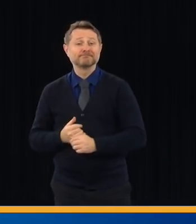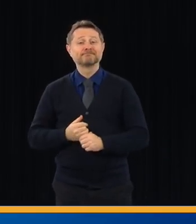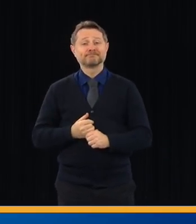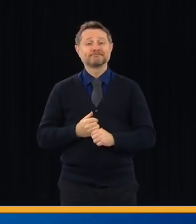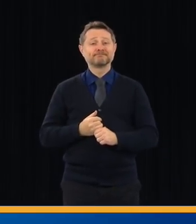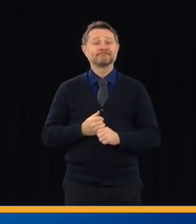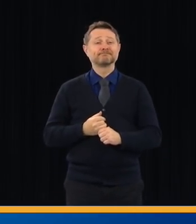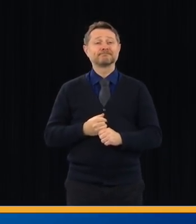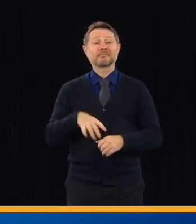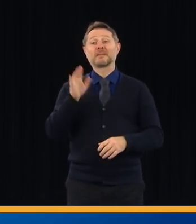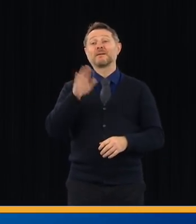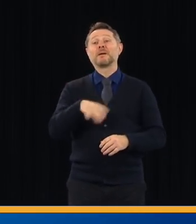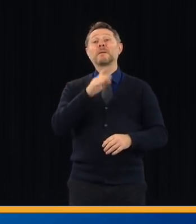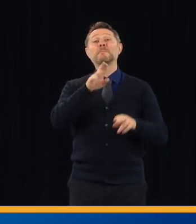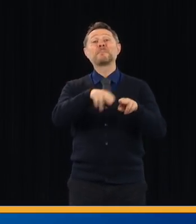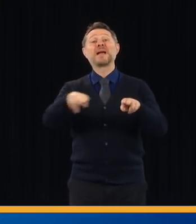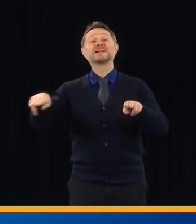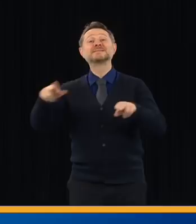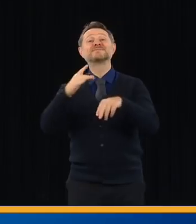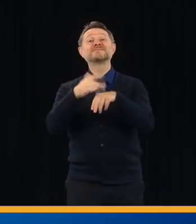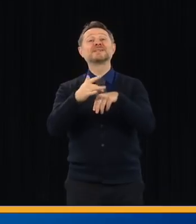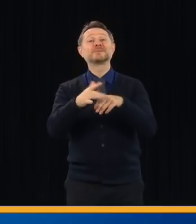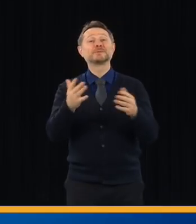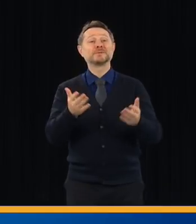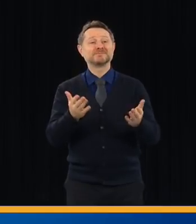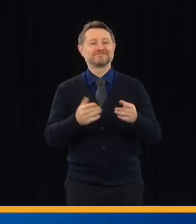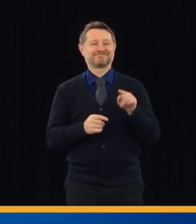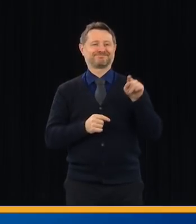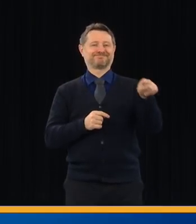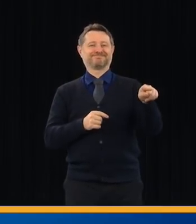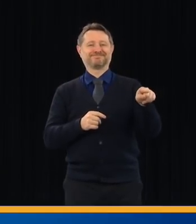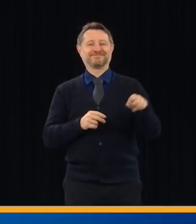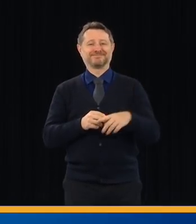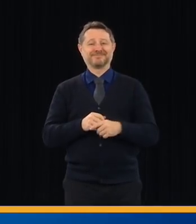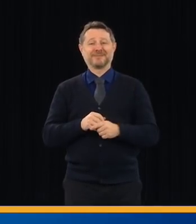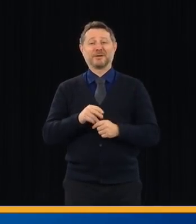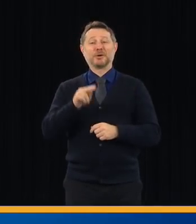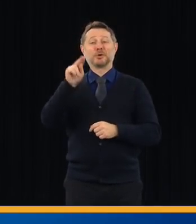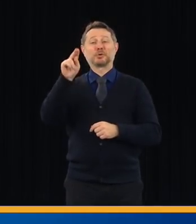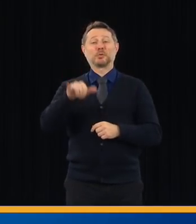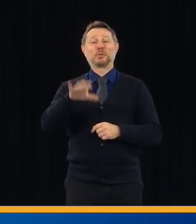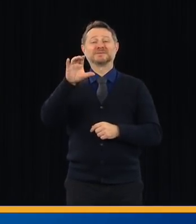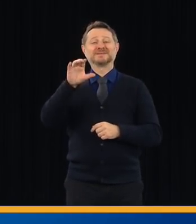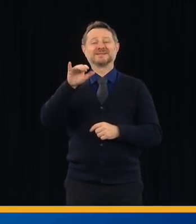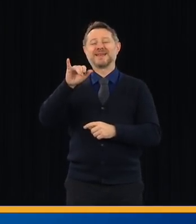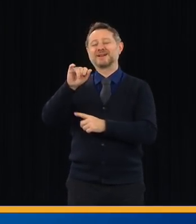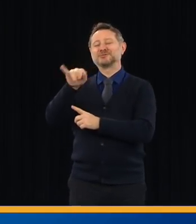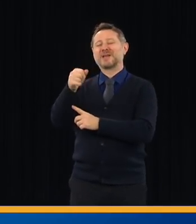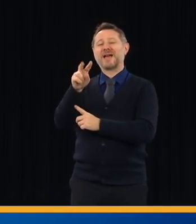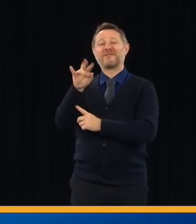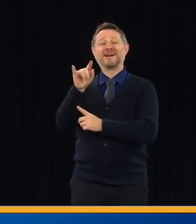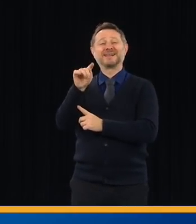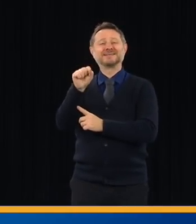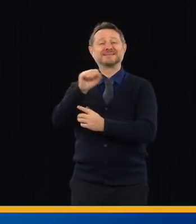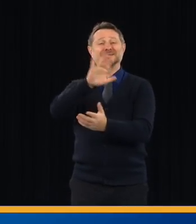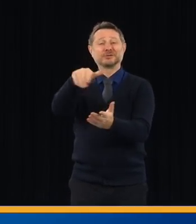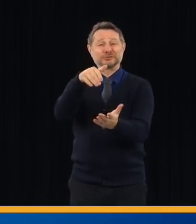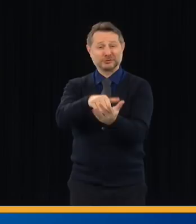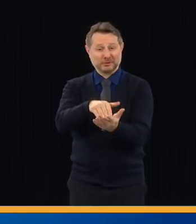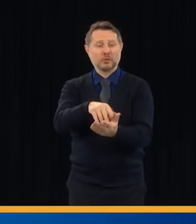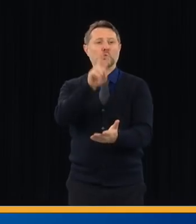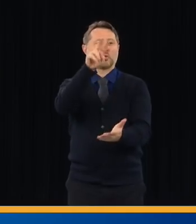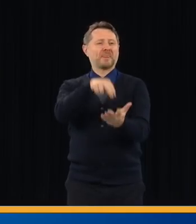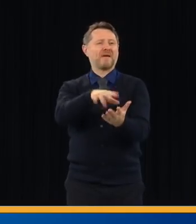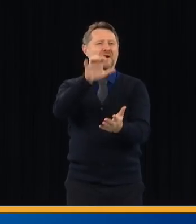of beds, the 2,500-bed facility at Javits is going to